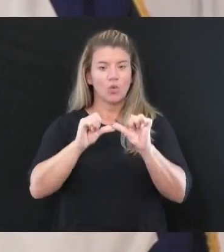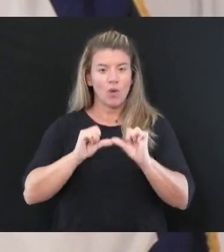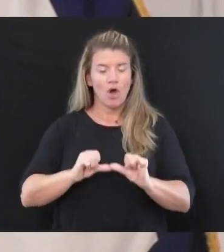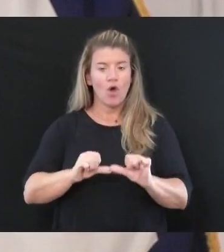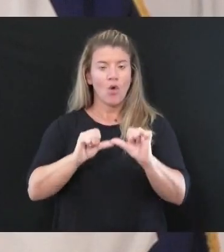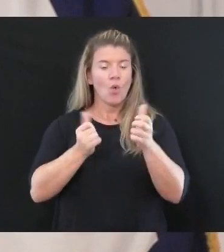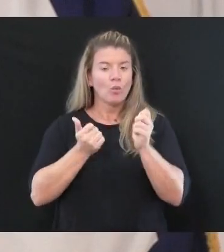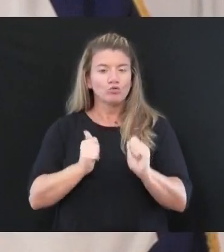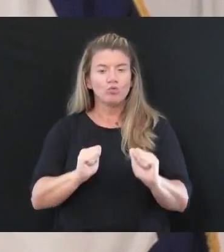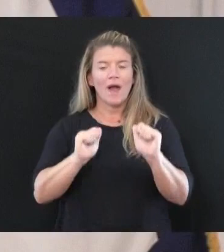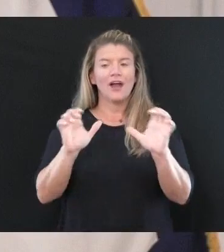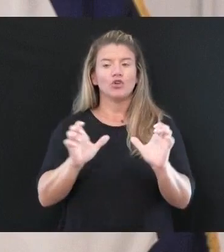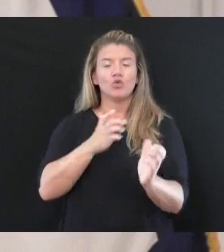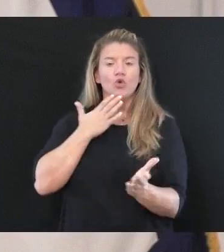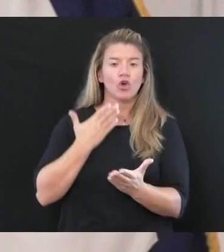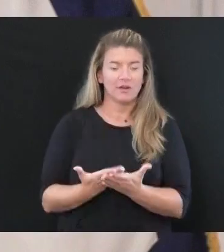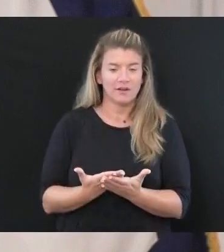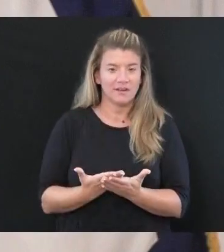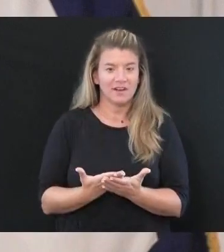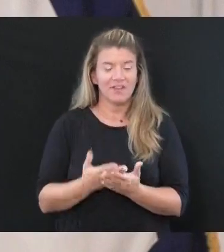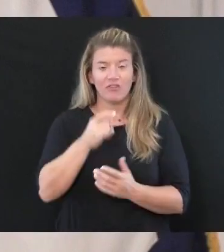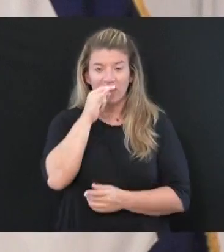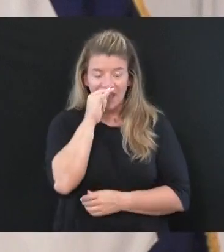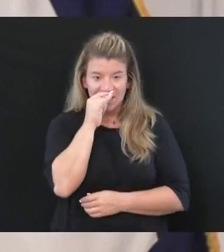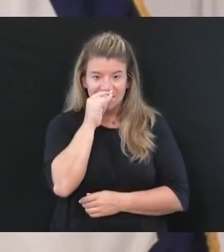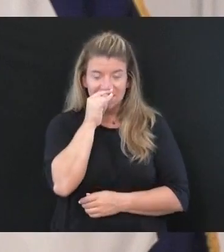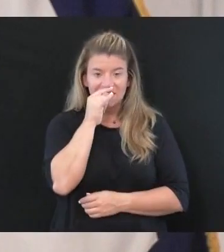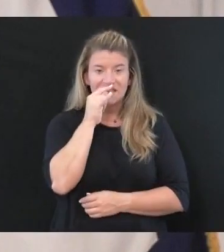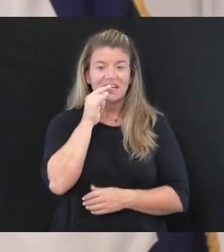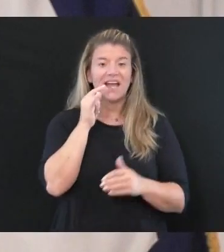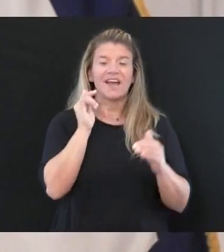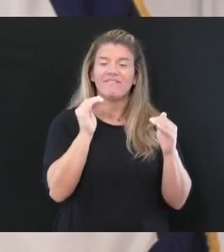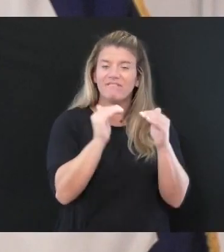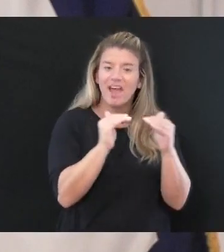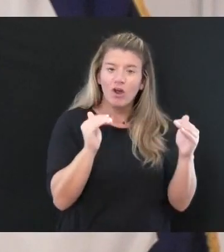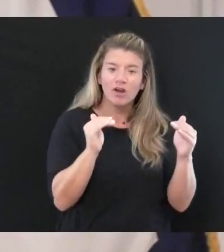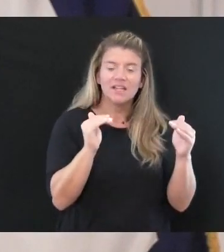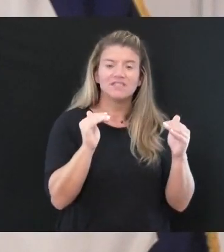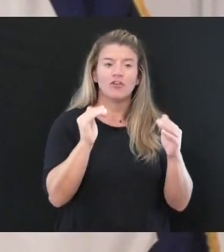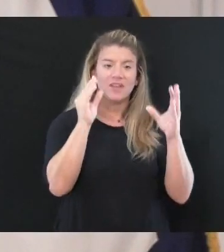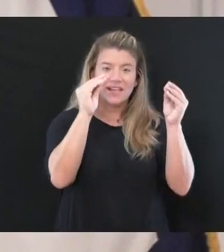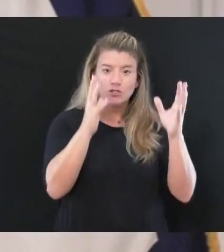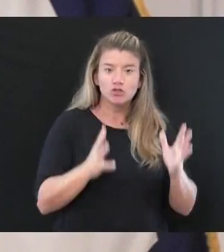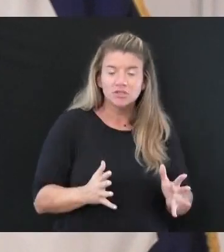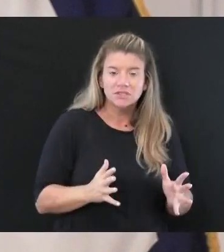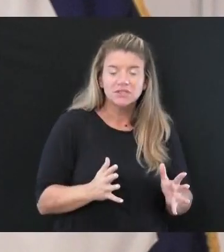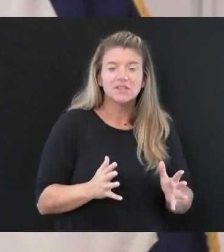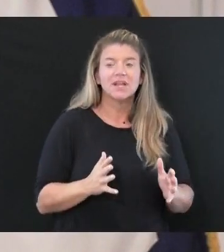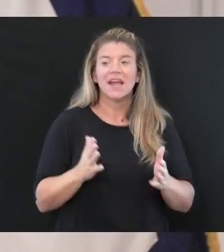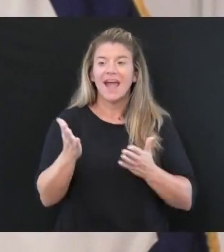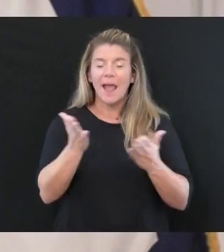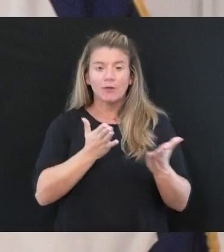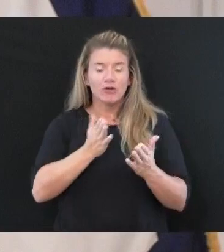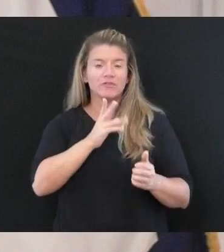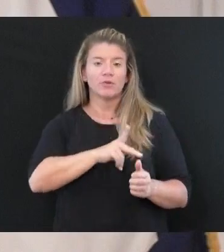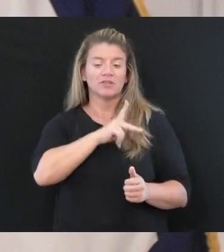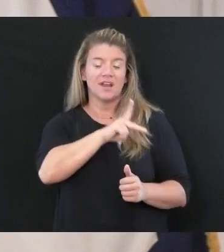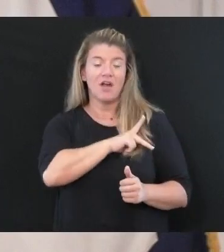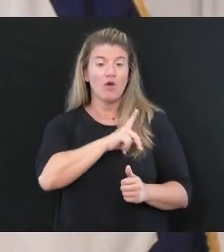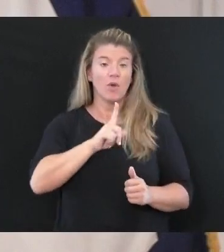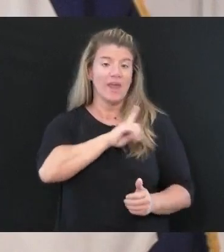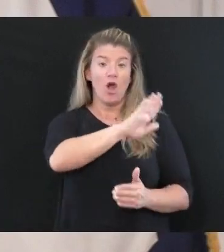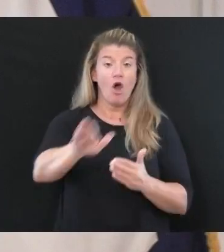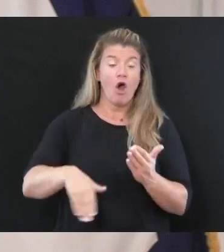with trying to do goodness for our kids, fairness and goodness for our teachers and our service personnel and